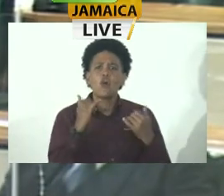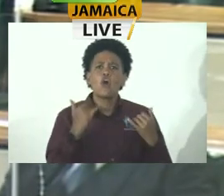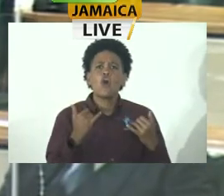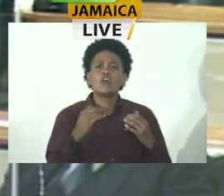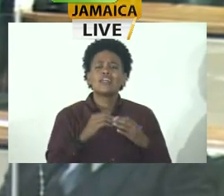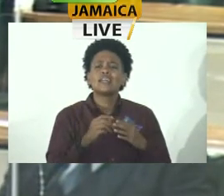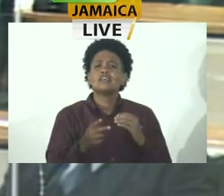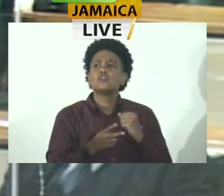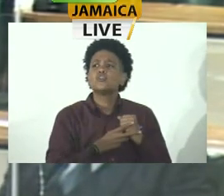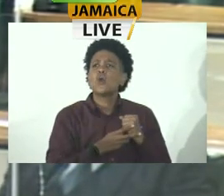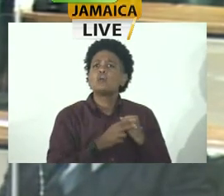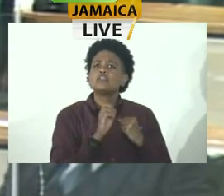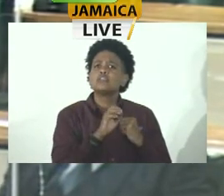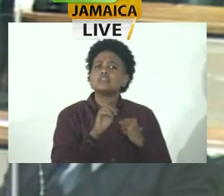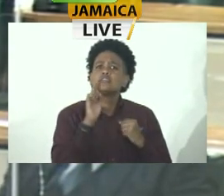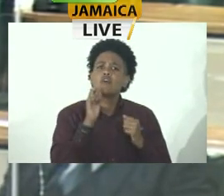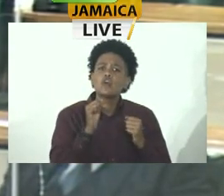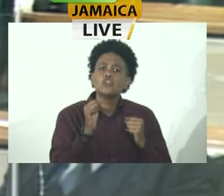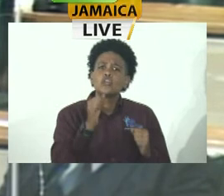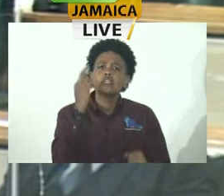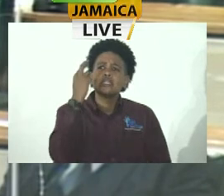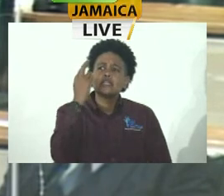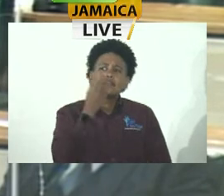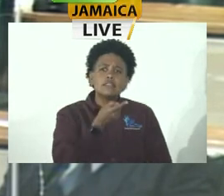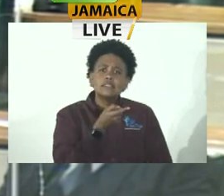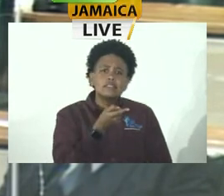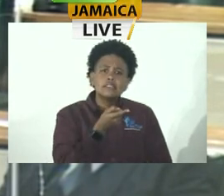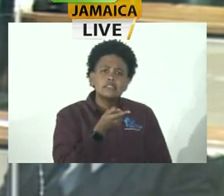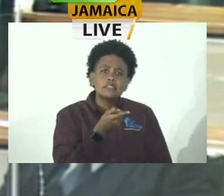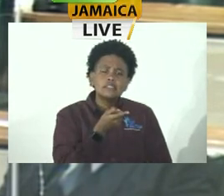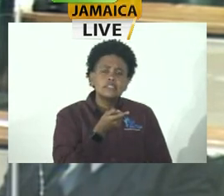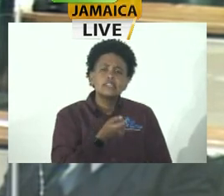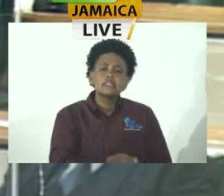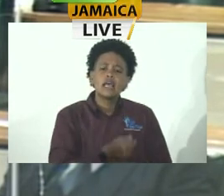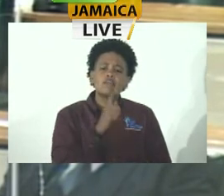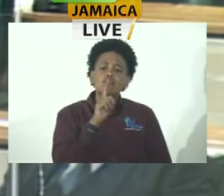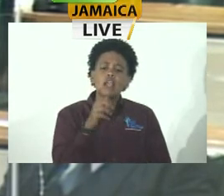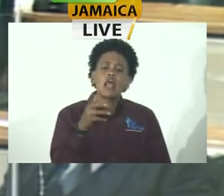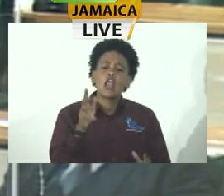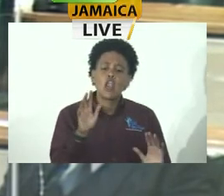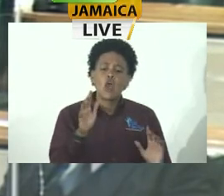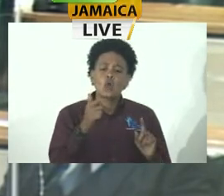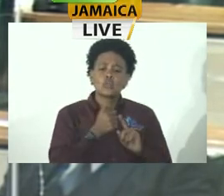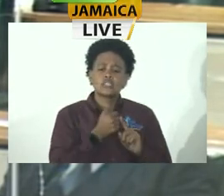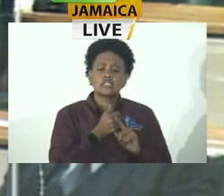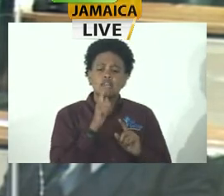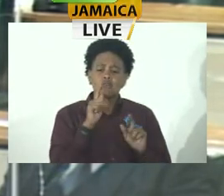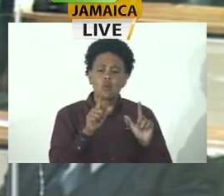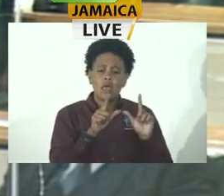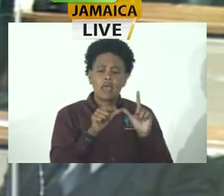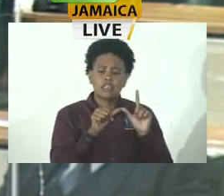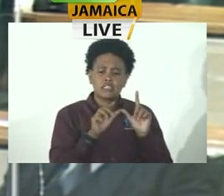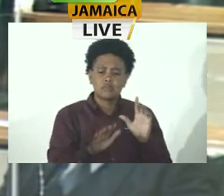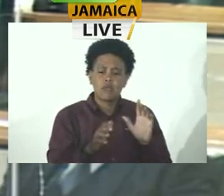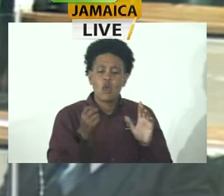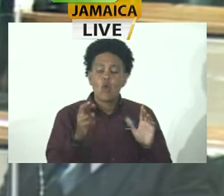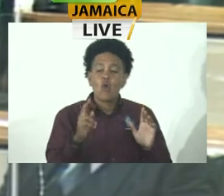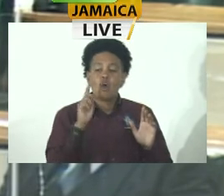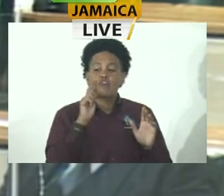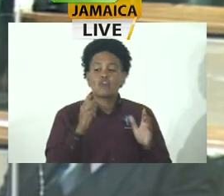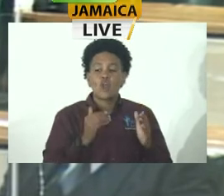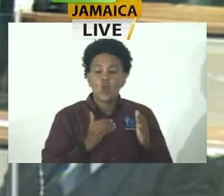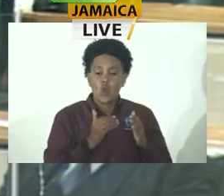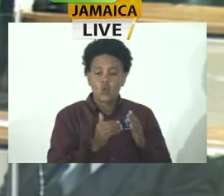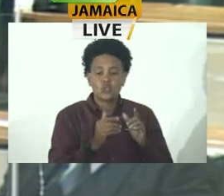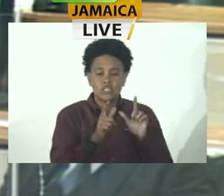storage for strategic reasons were allowed to expire or come close